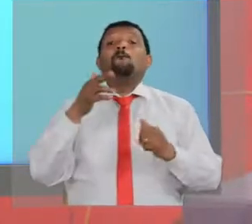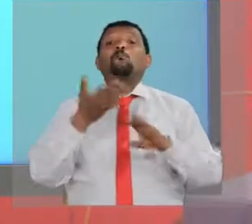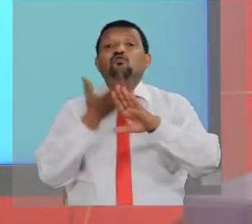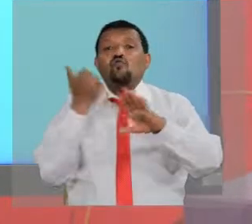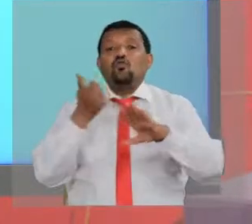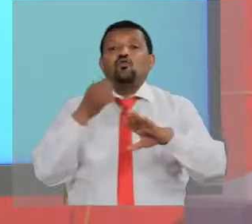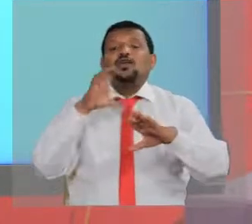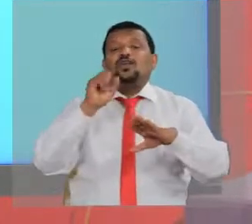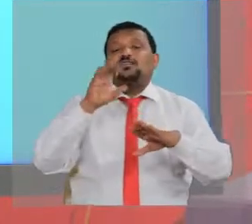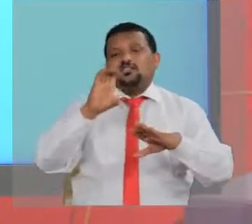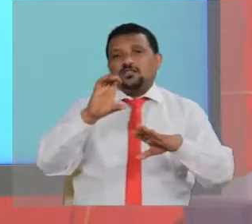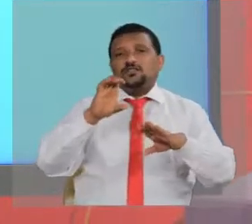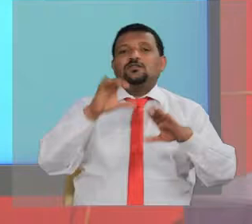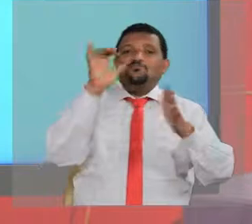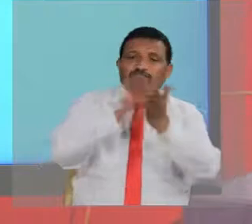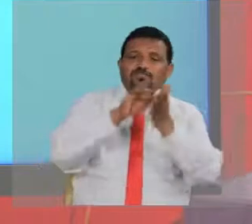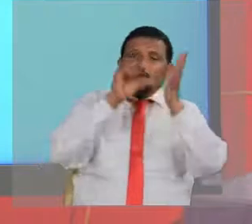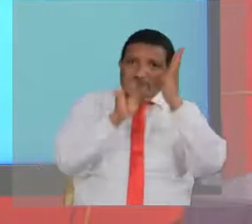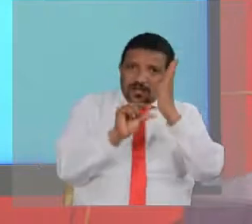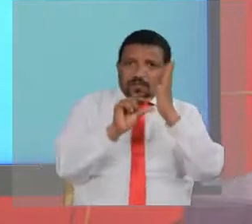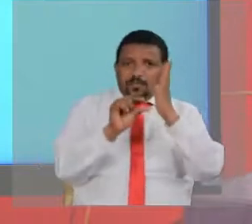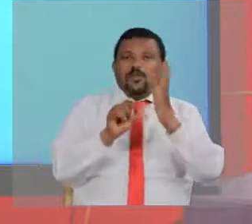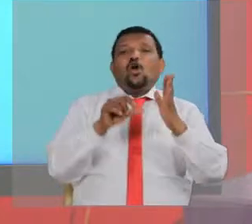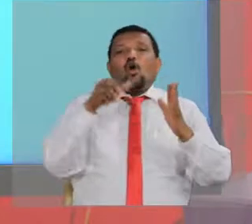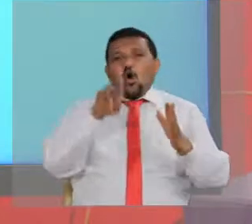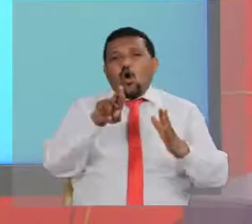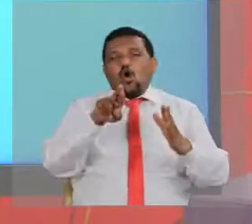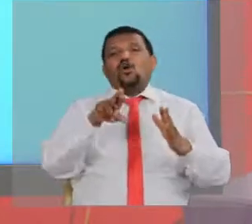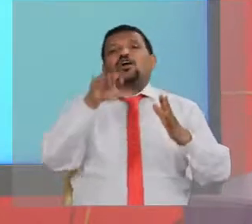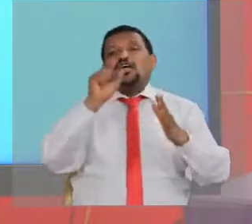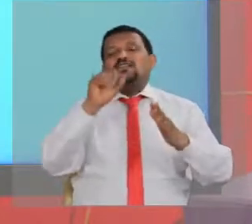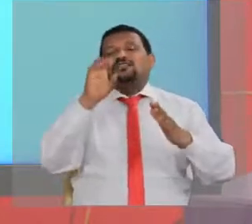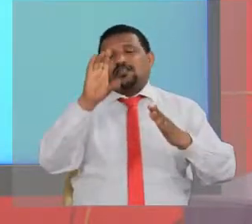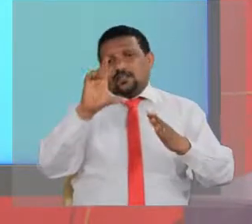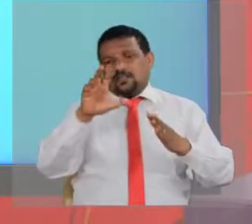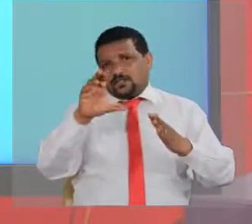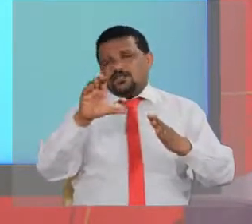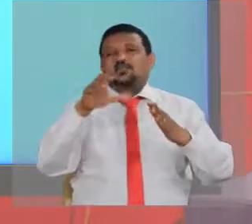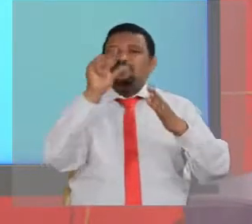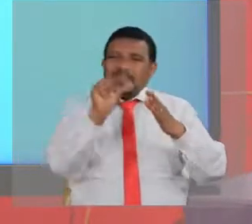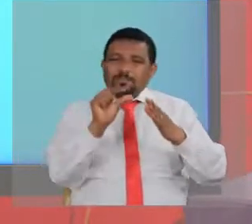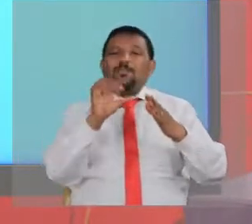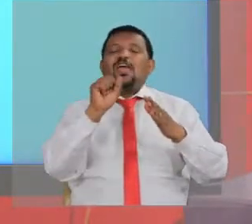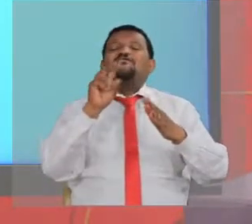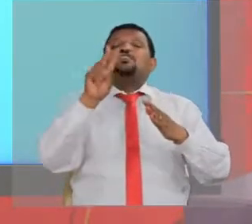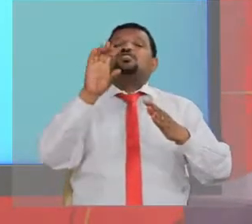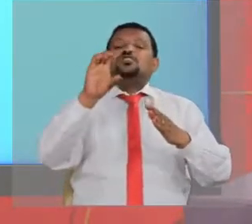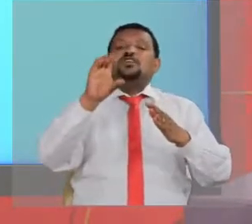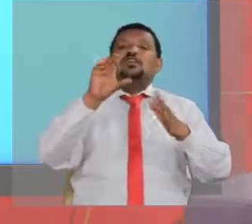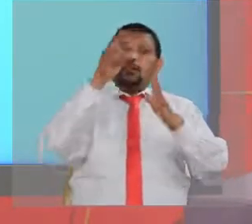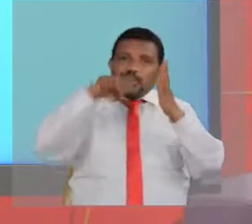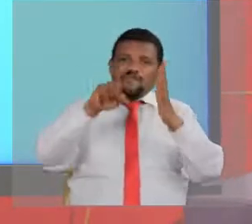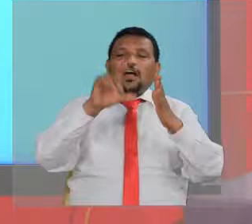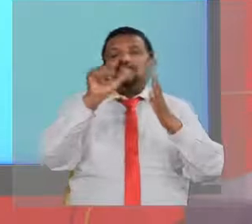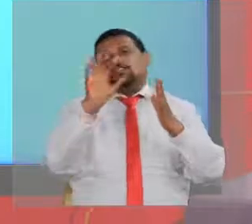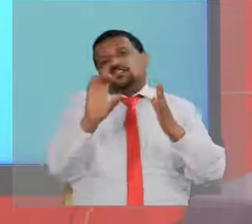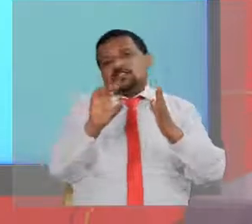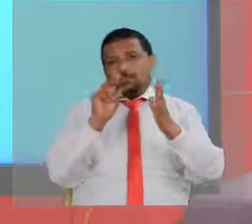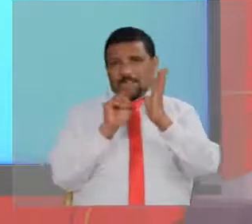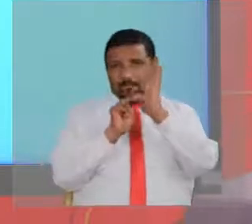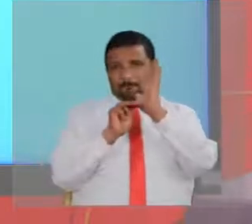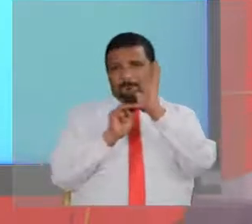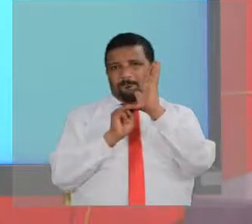before AC is at its minimum, or AC is at its minimum after the ABC curve is at its